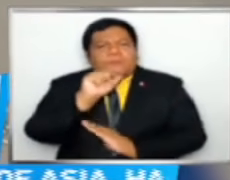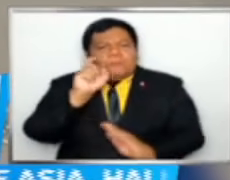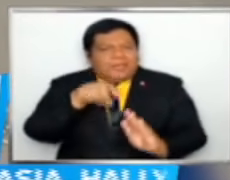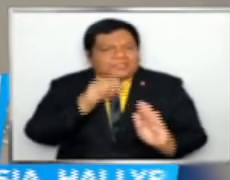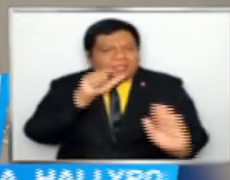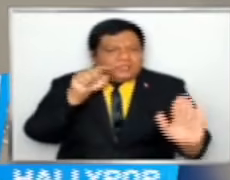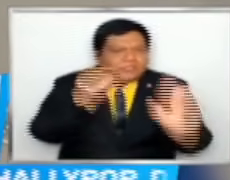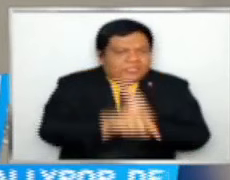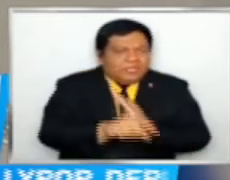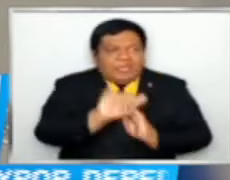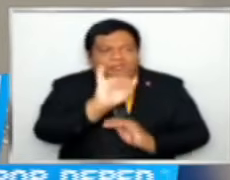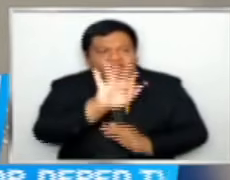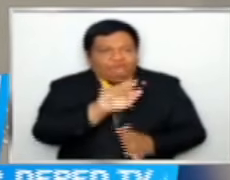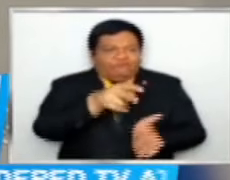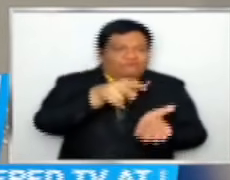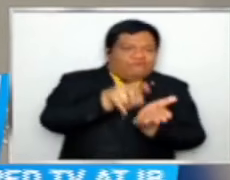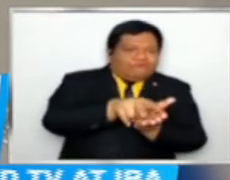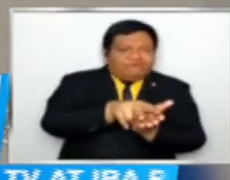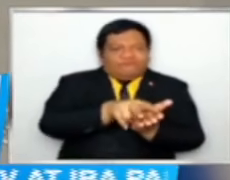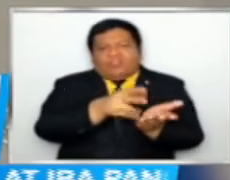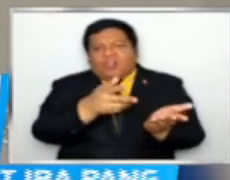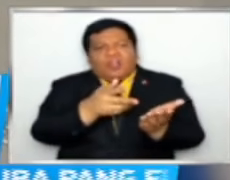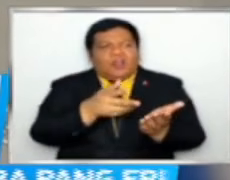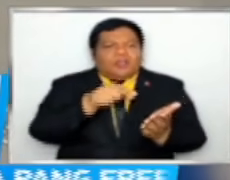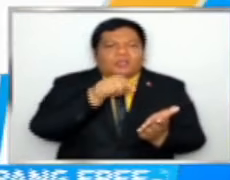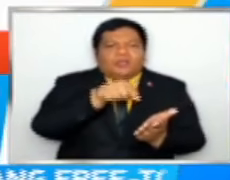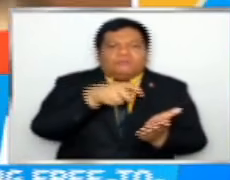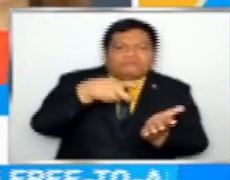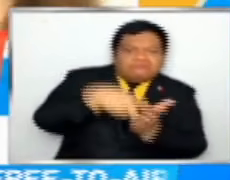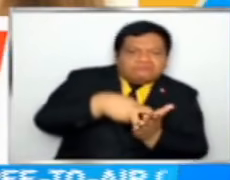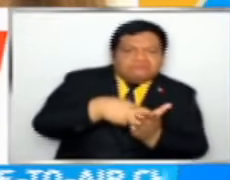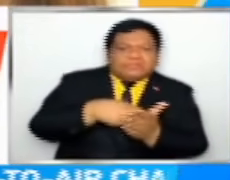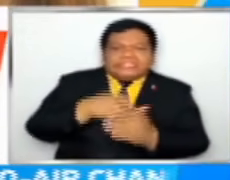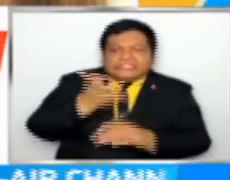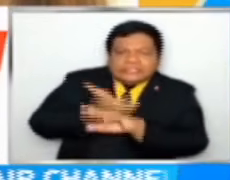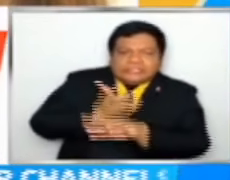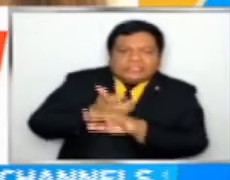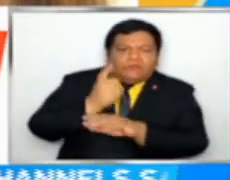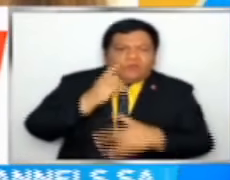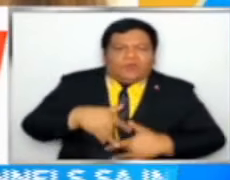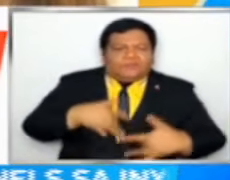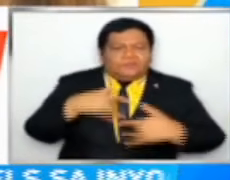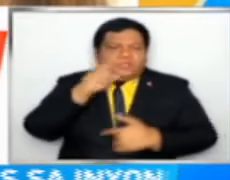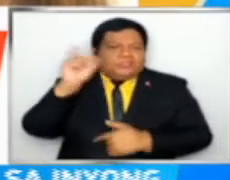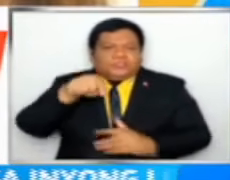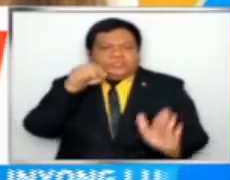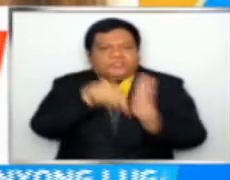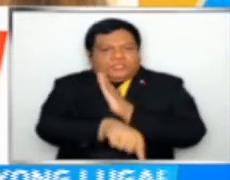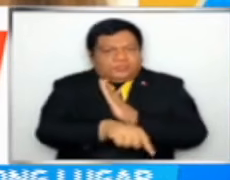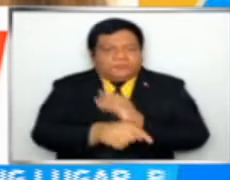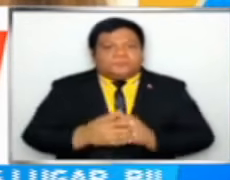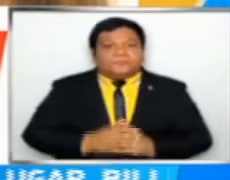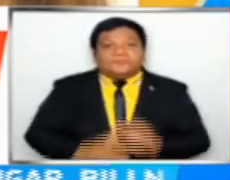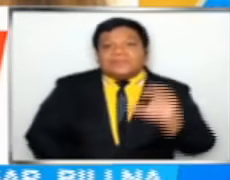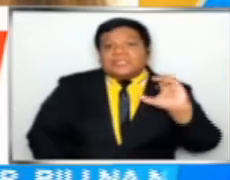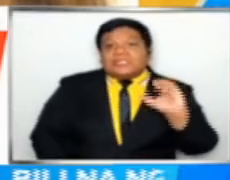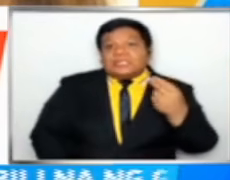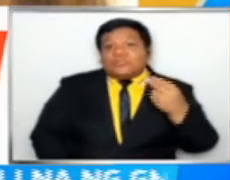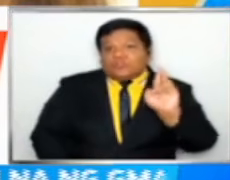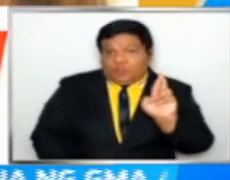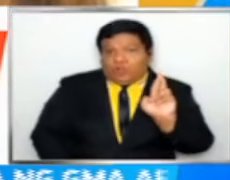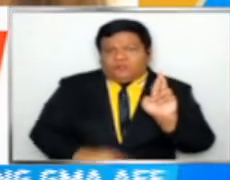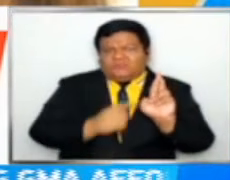lying, kneeling, begging for his life. Sabi naman ni Commission on Human Rights Spokesperson Attorney Jacqueline